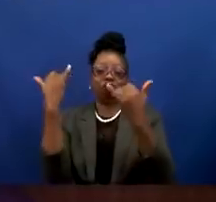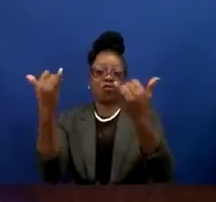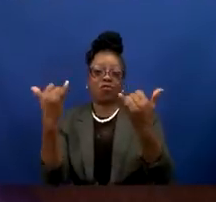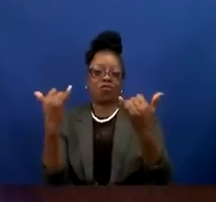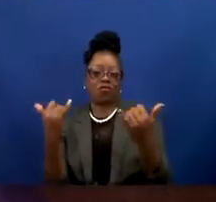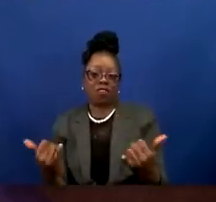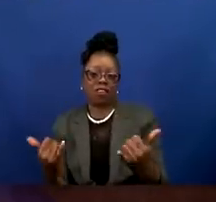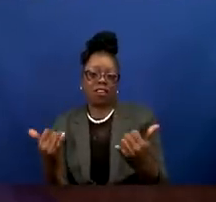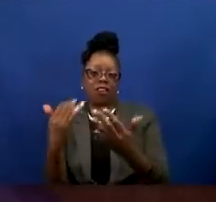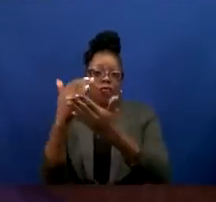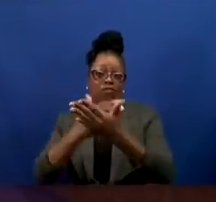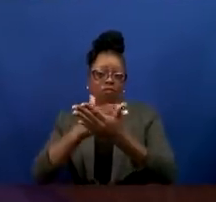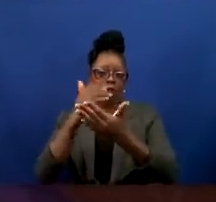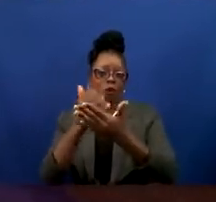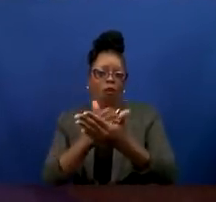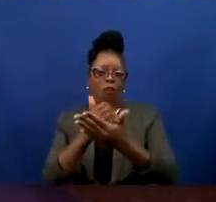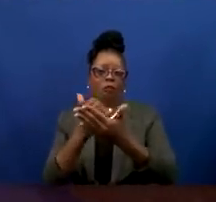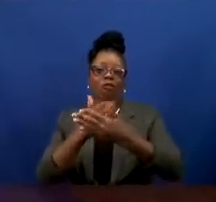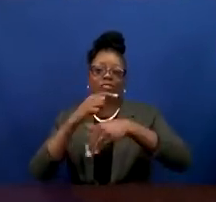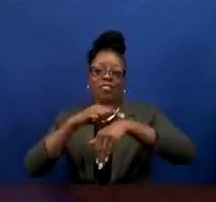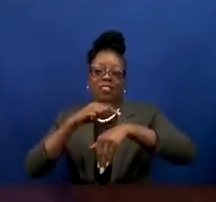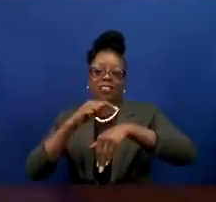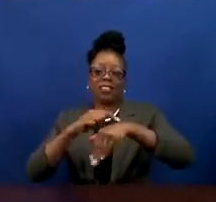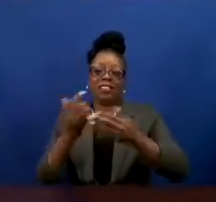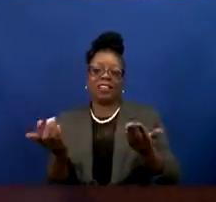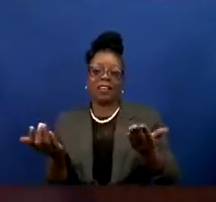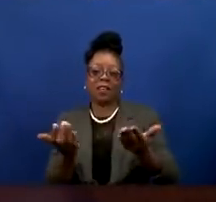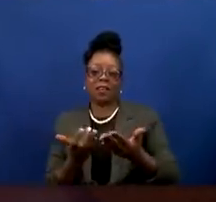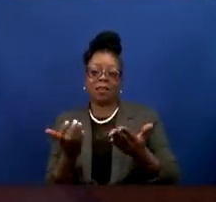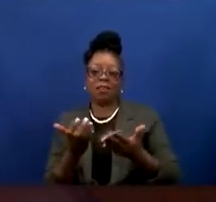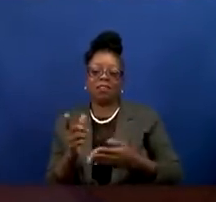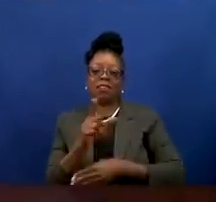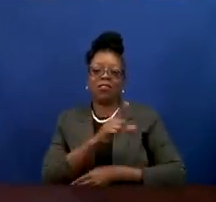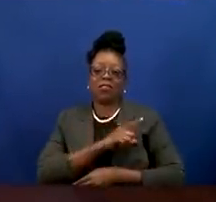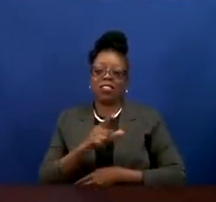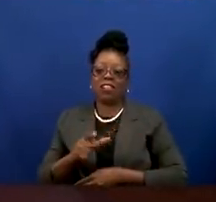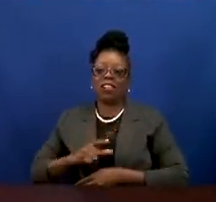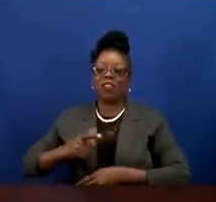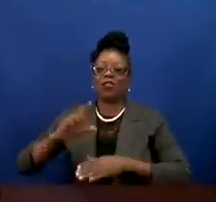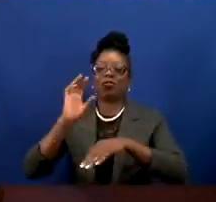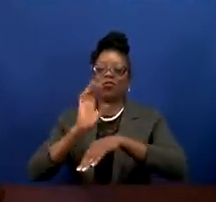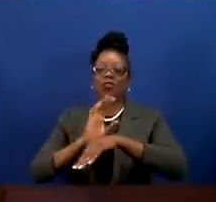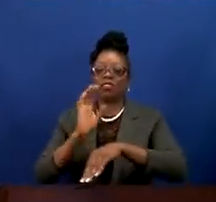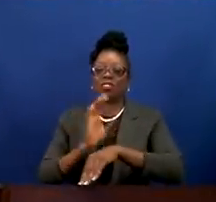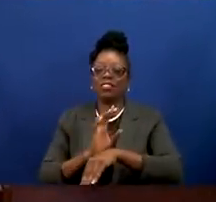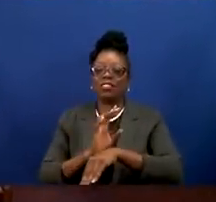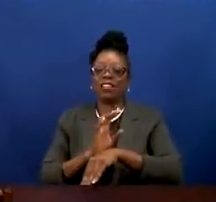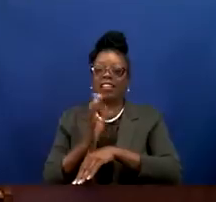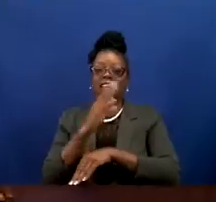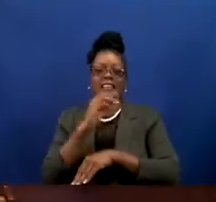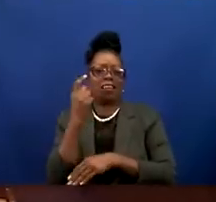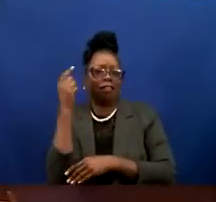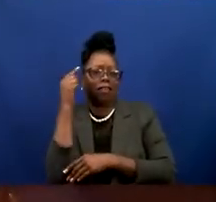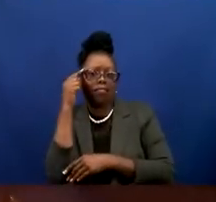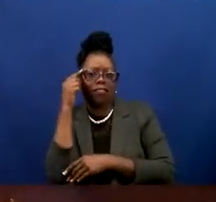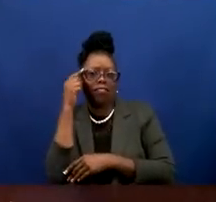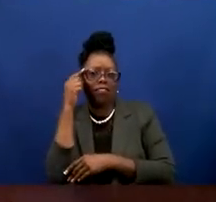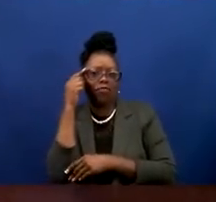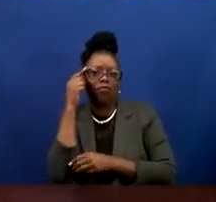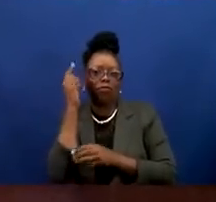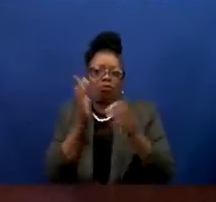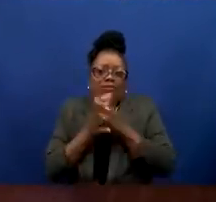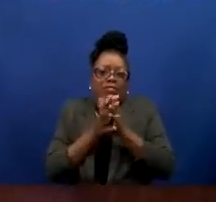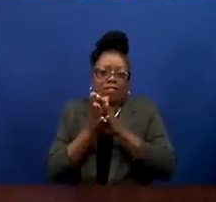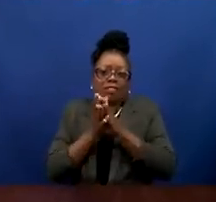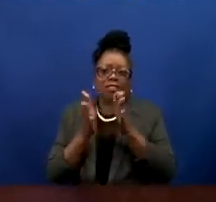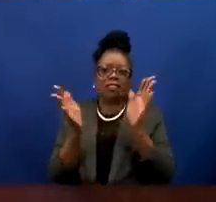in the Lord's church. It's offering time in the Lord's church, and we're excited about it. I thought we were excited about it. That was really